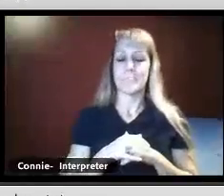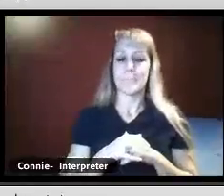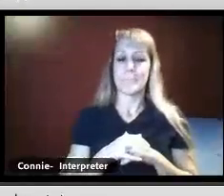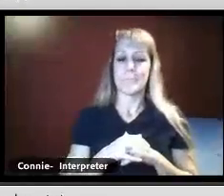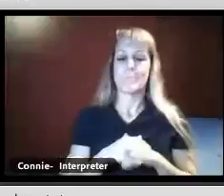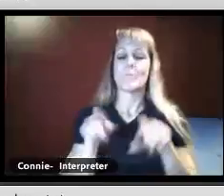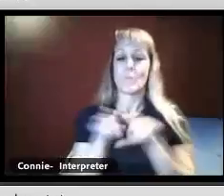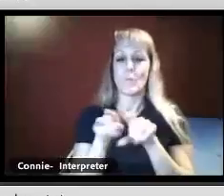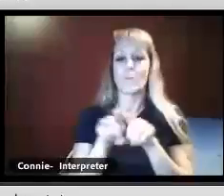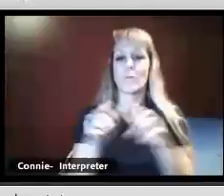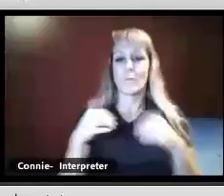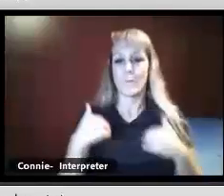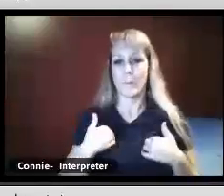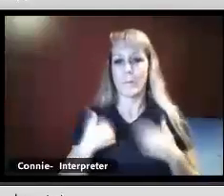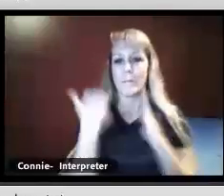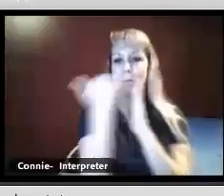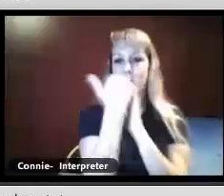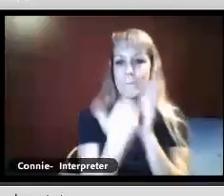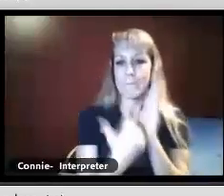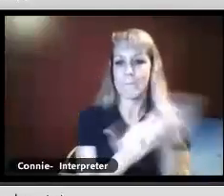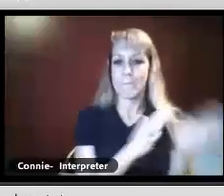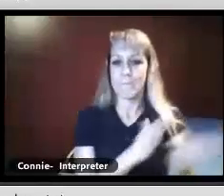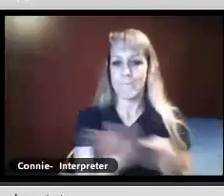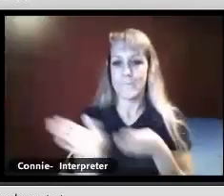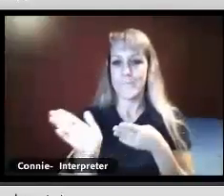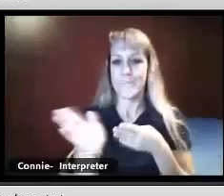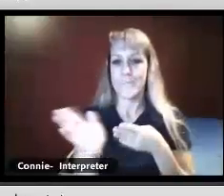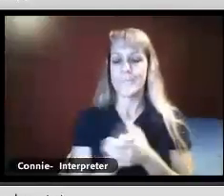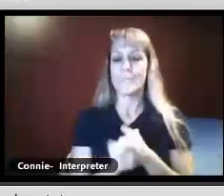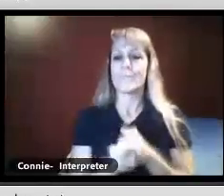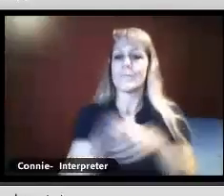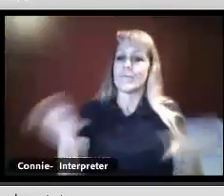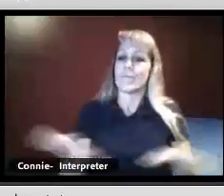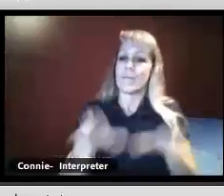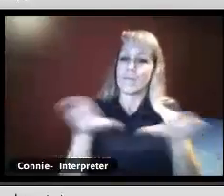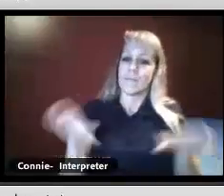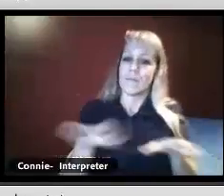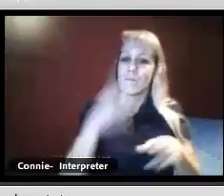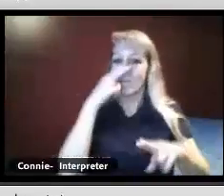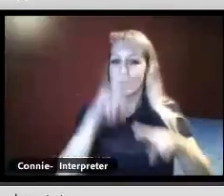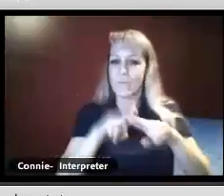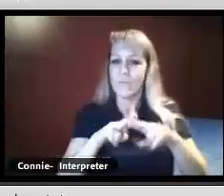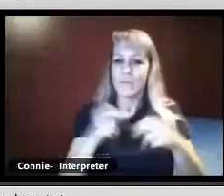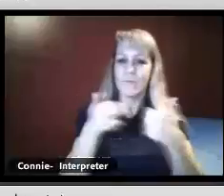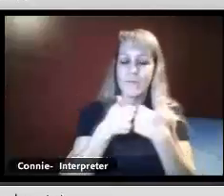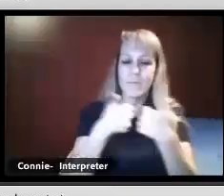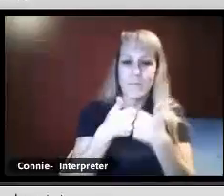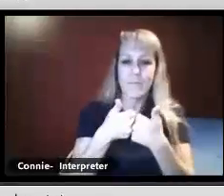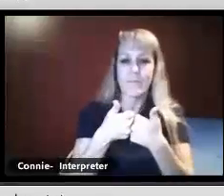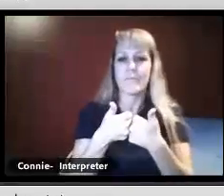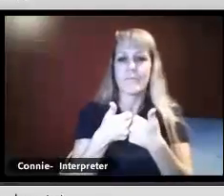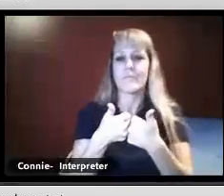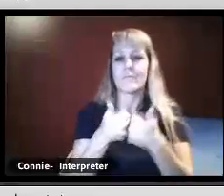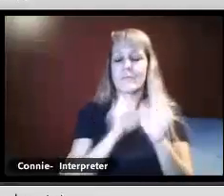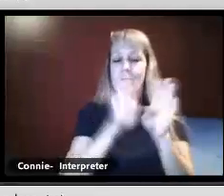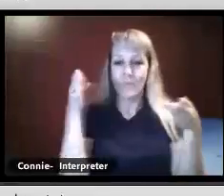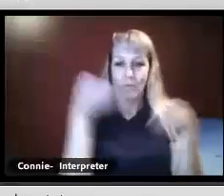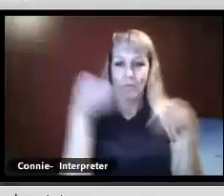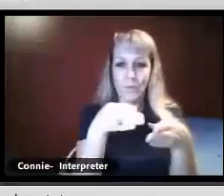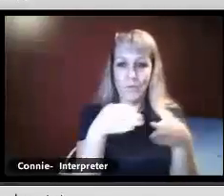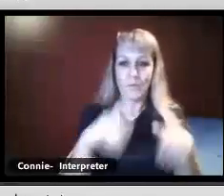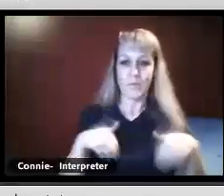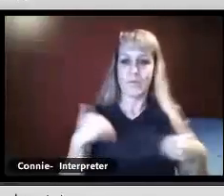also contains lesson plans, but in addition, activities and games, and those, as I say, geared to younger